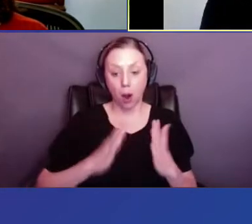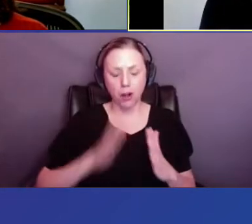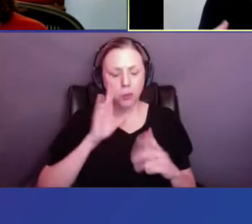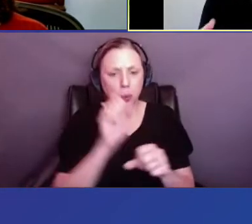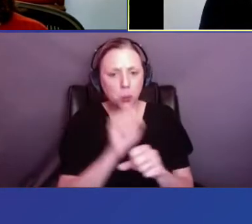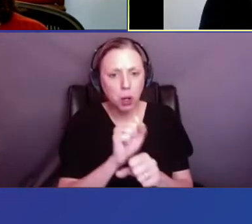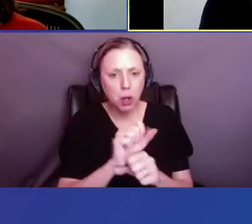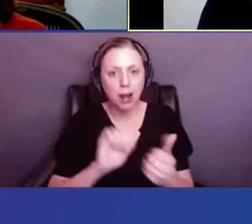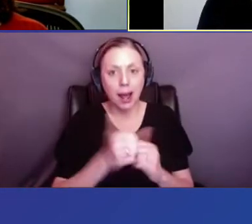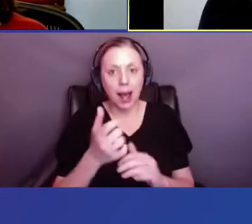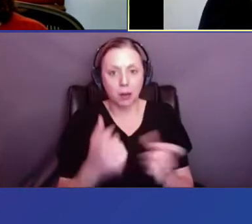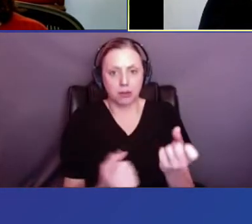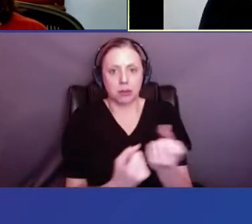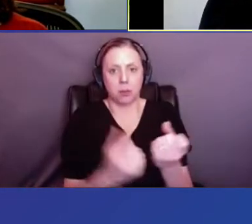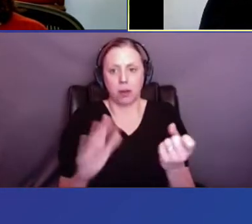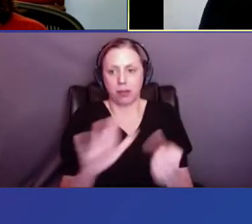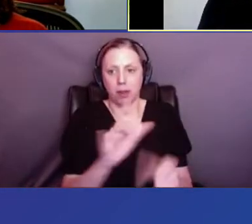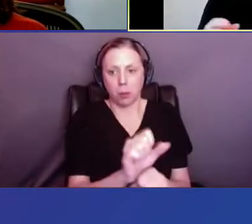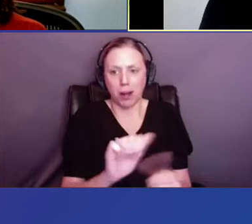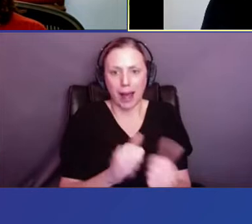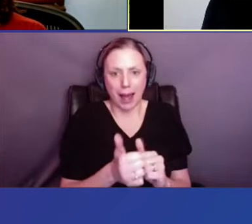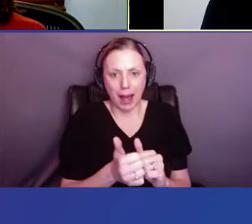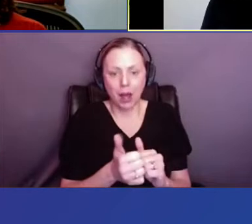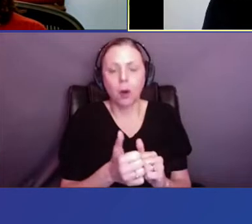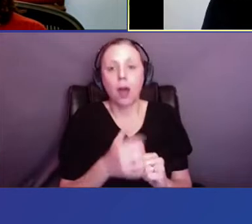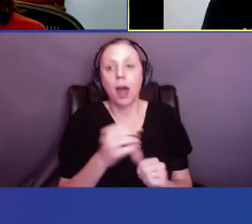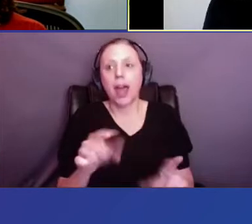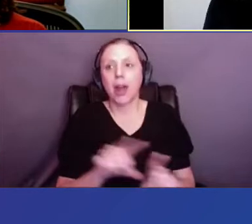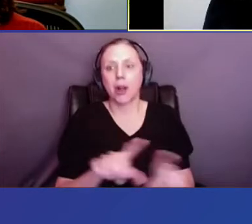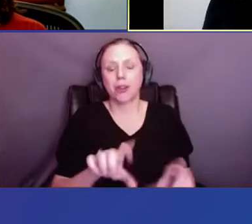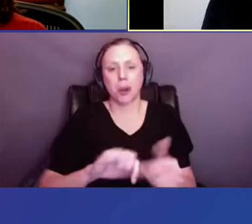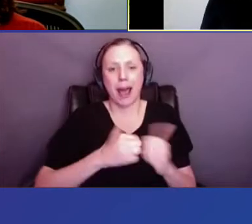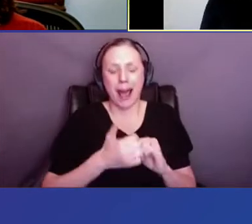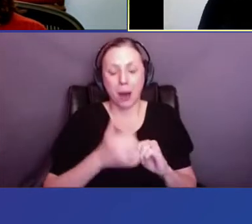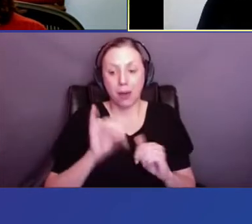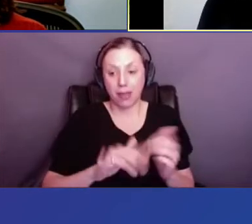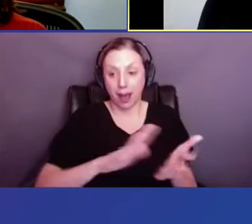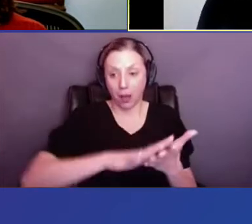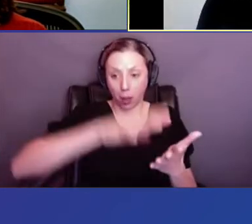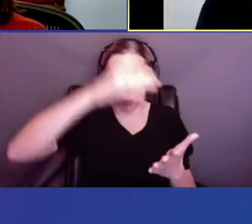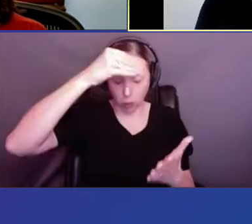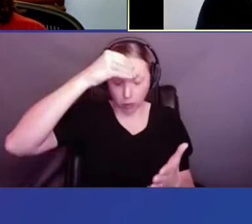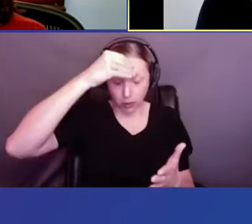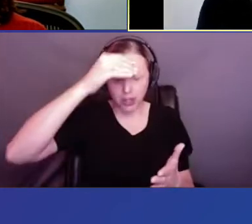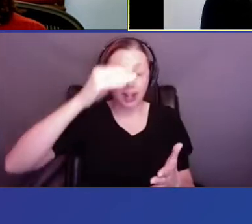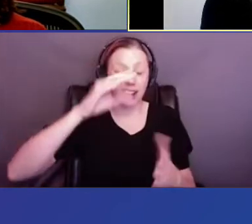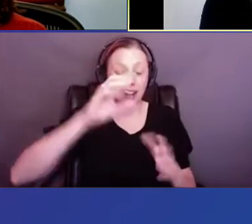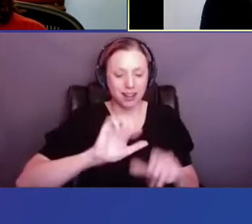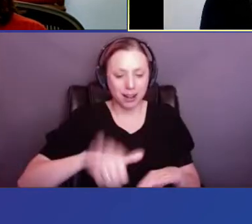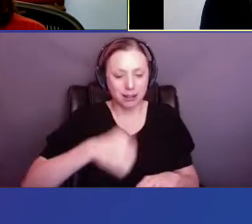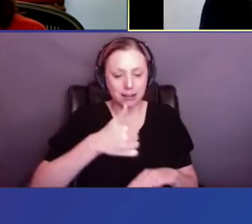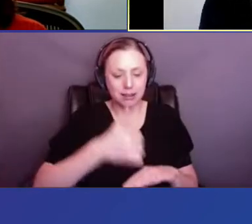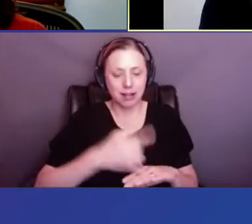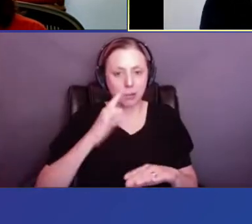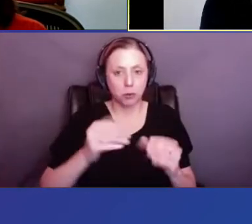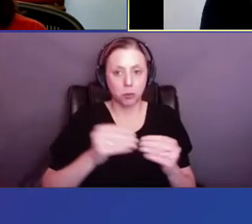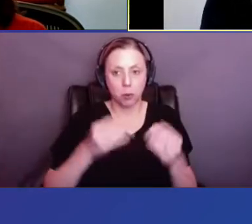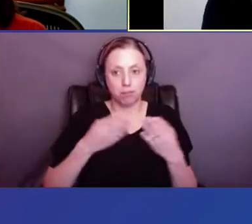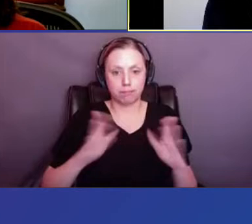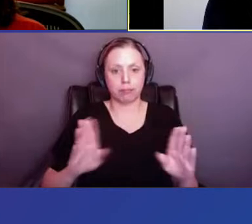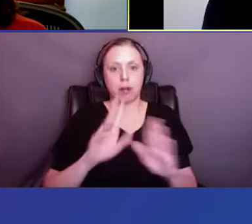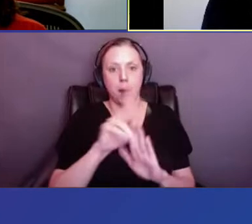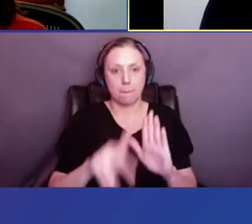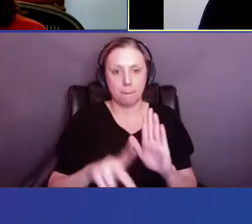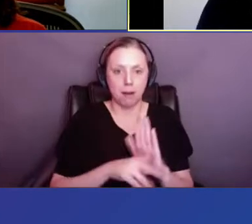this support their work? And then how can that learning be built into broader policy that